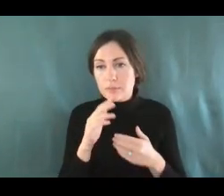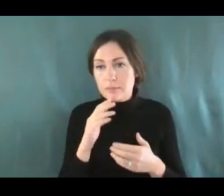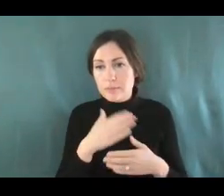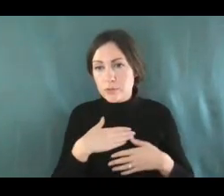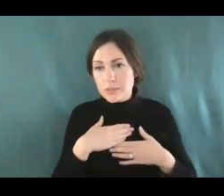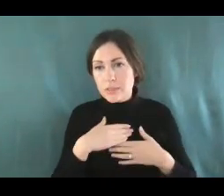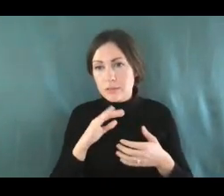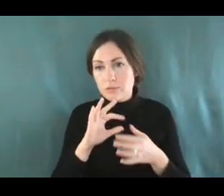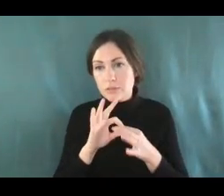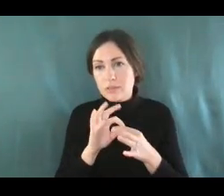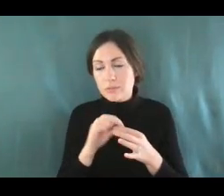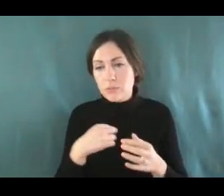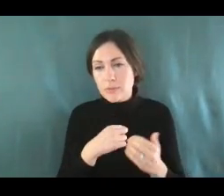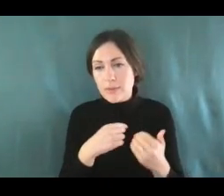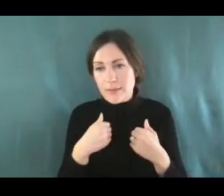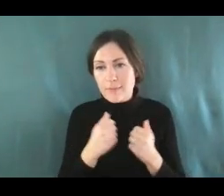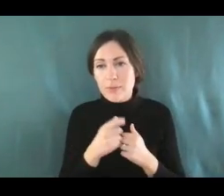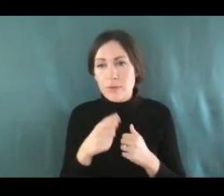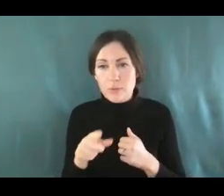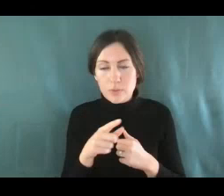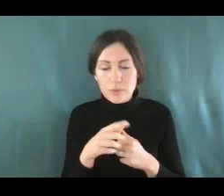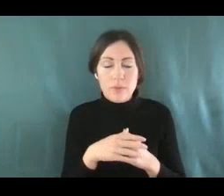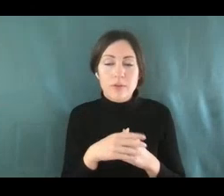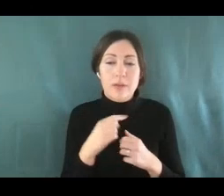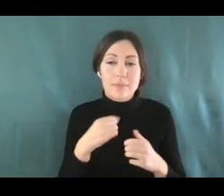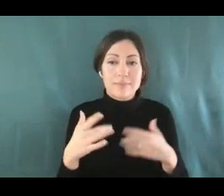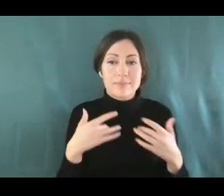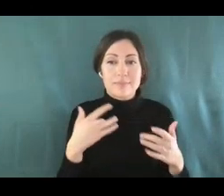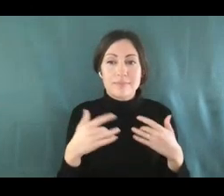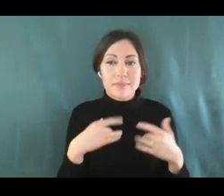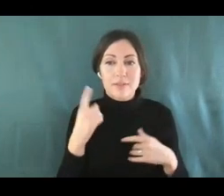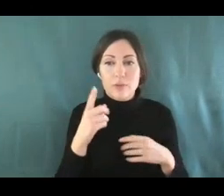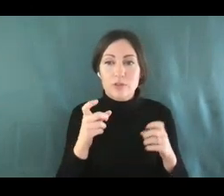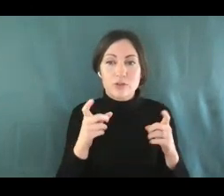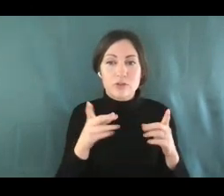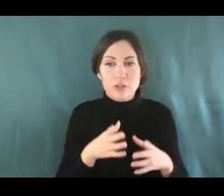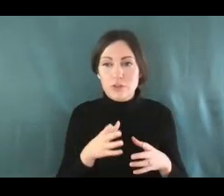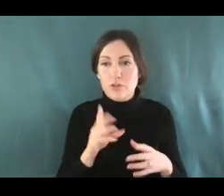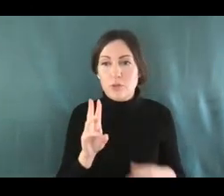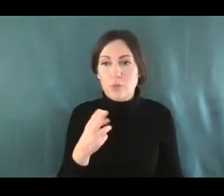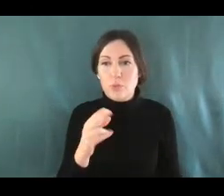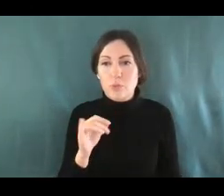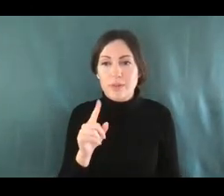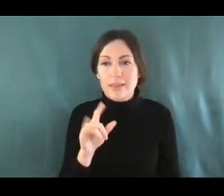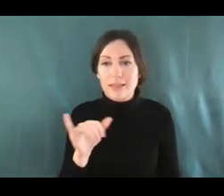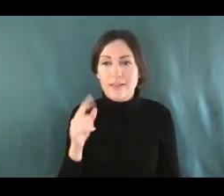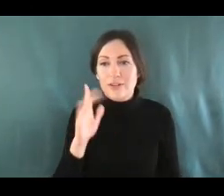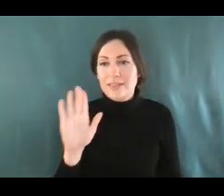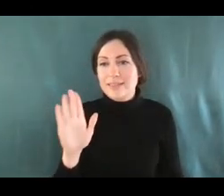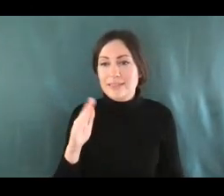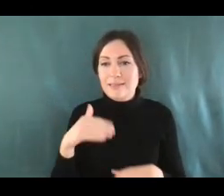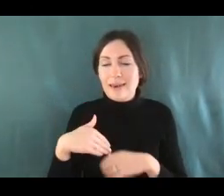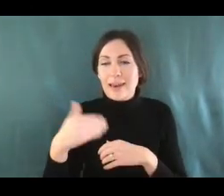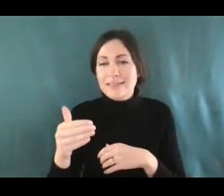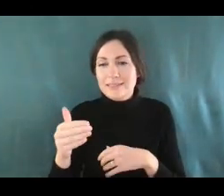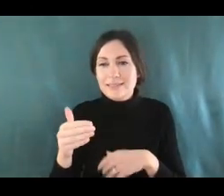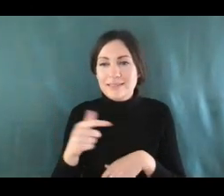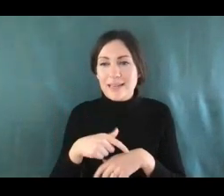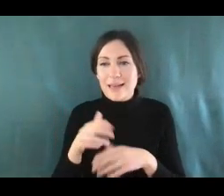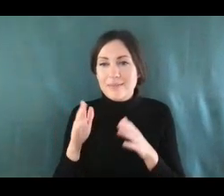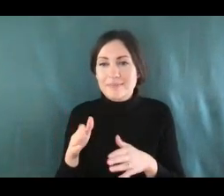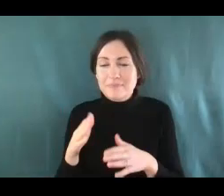we have with you all. And I was excited for Director Whitley for his next phase, and just sad to see him